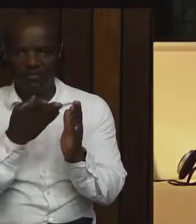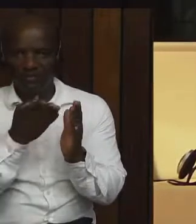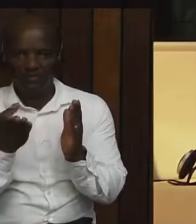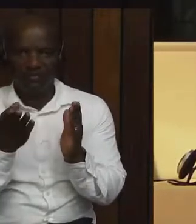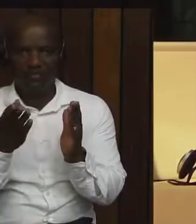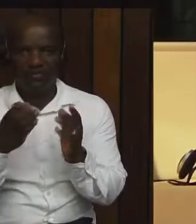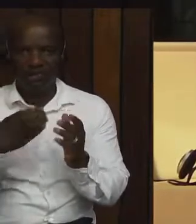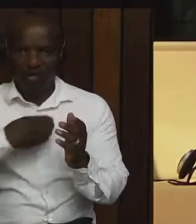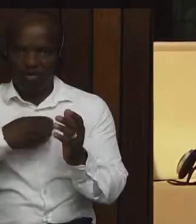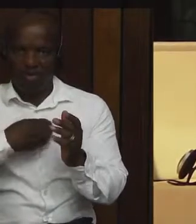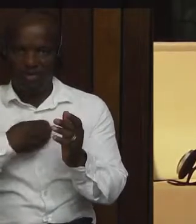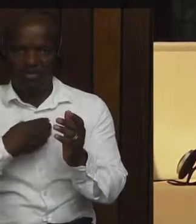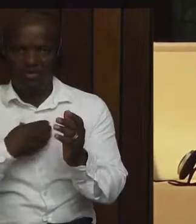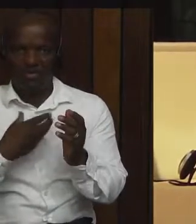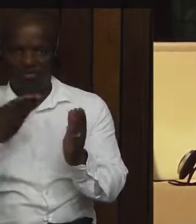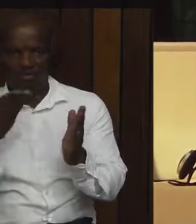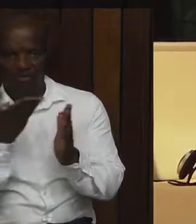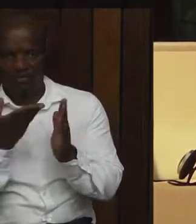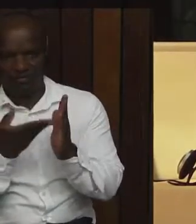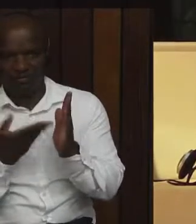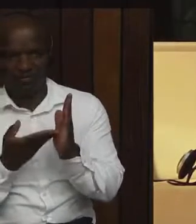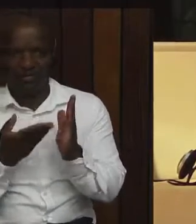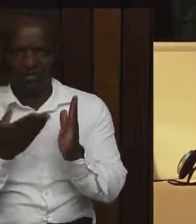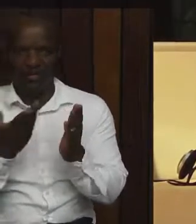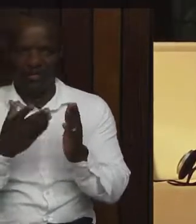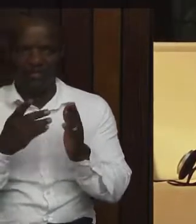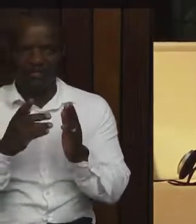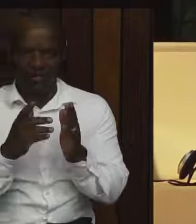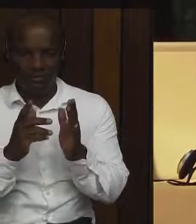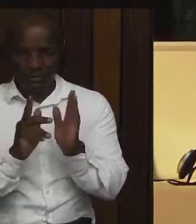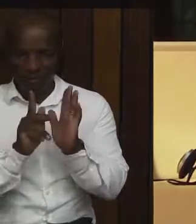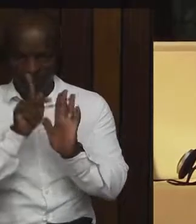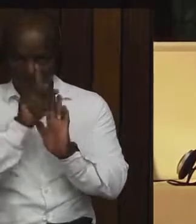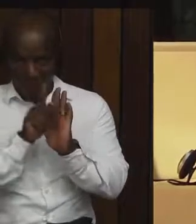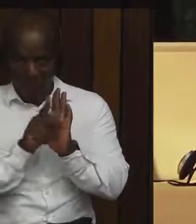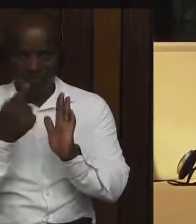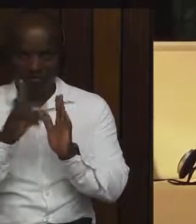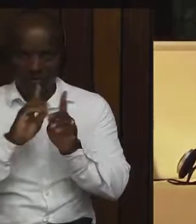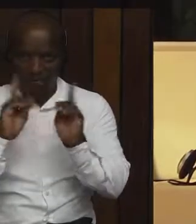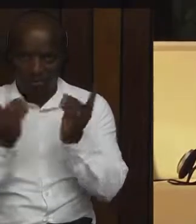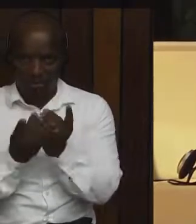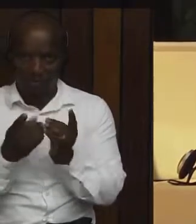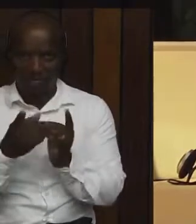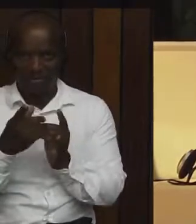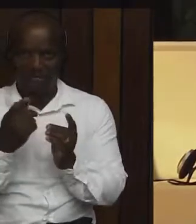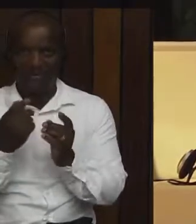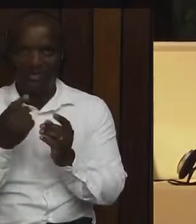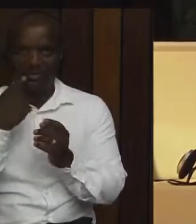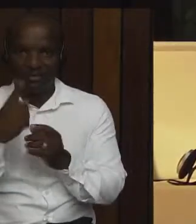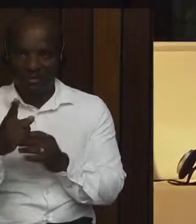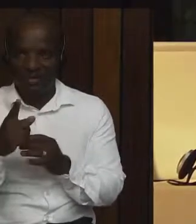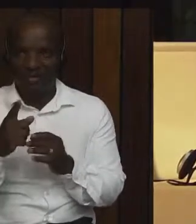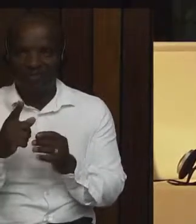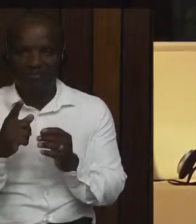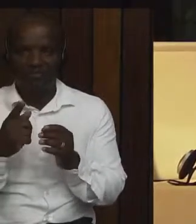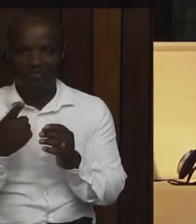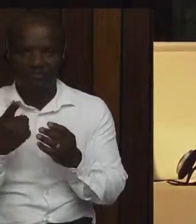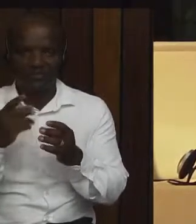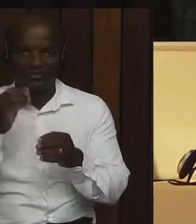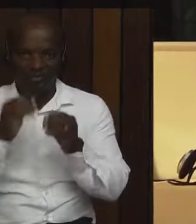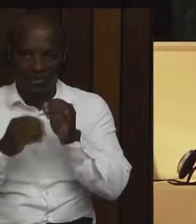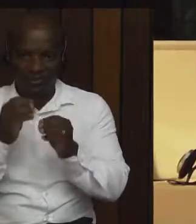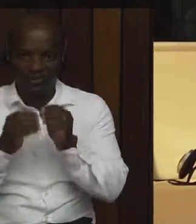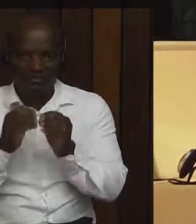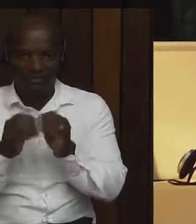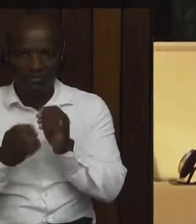do have administration program as the first program of the department. And in terms of this adjustment, as we